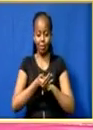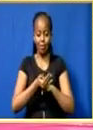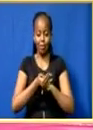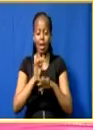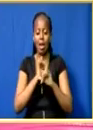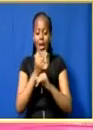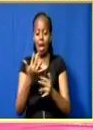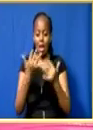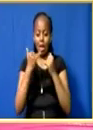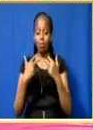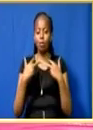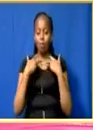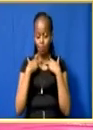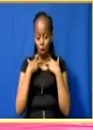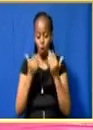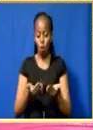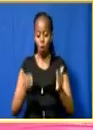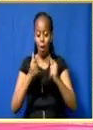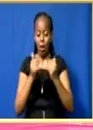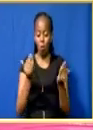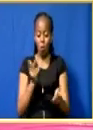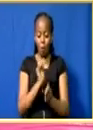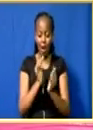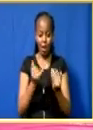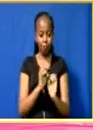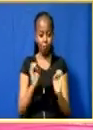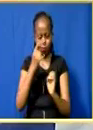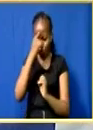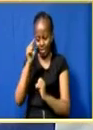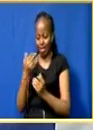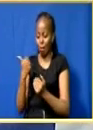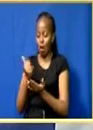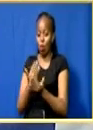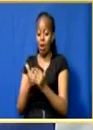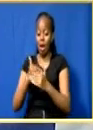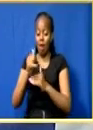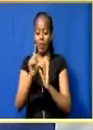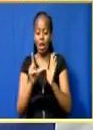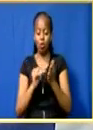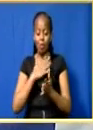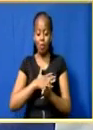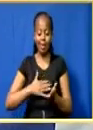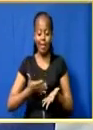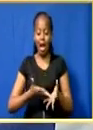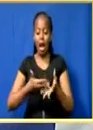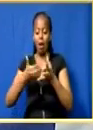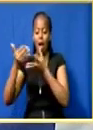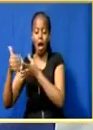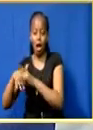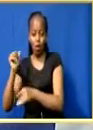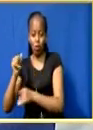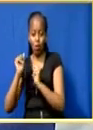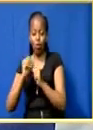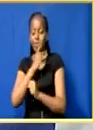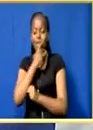ones. But you're not going to pack them now because they're still not wet. Dry. Yes. After the lesson, please make sure you take them outside so that they can